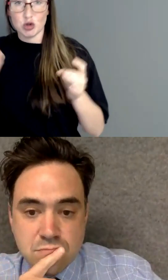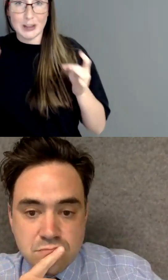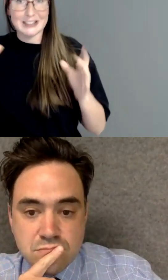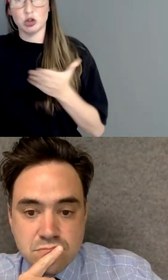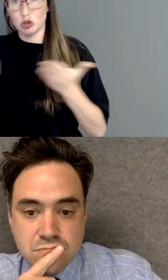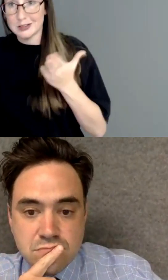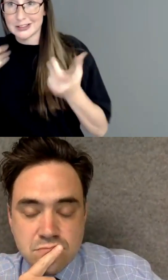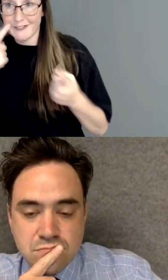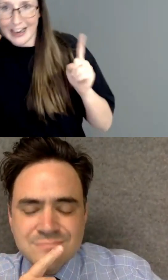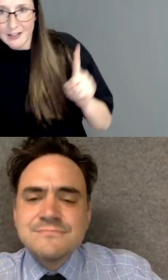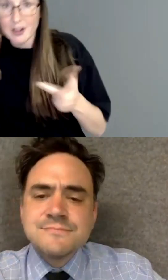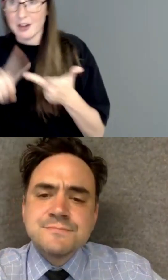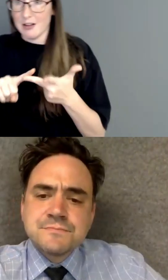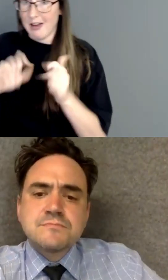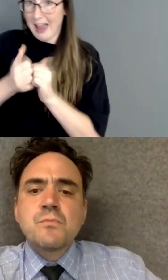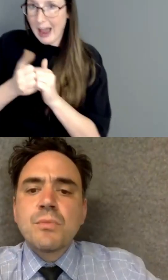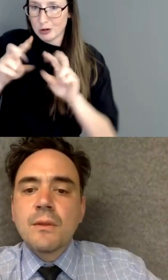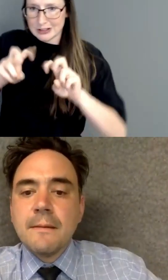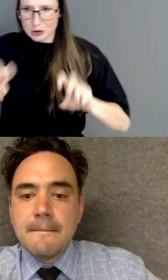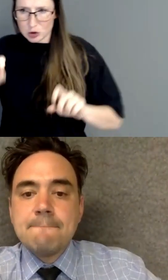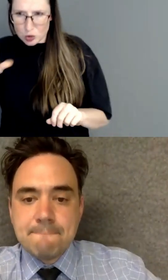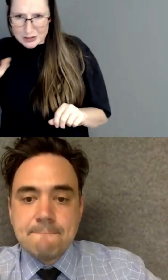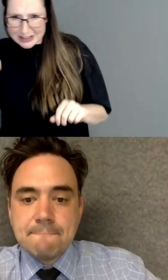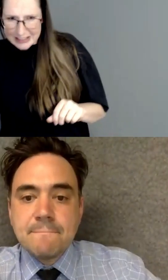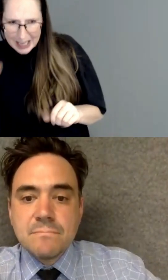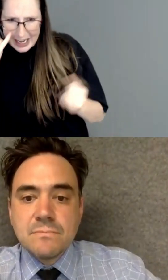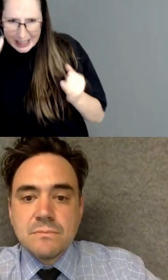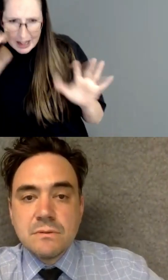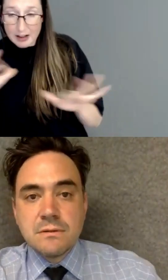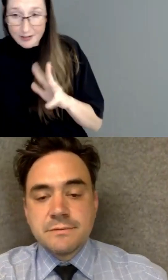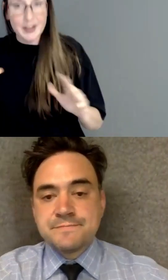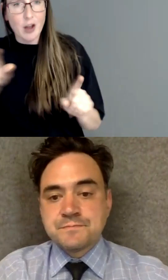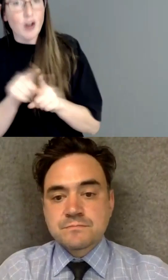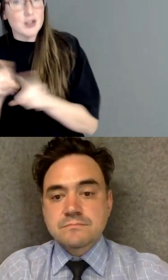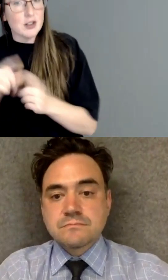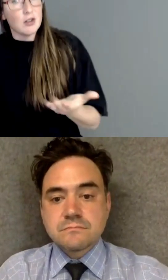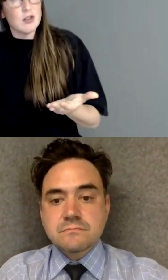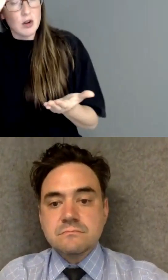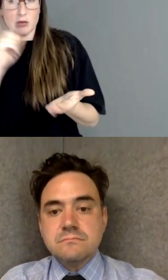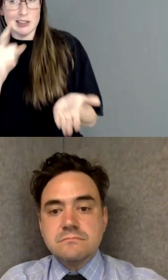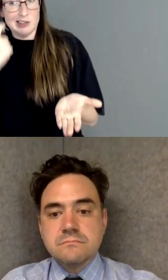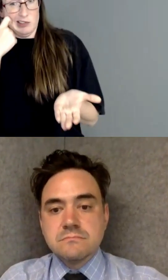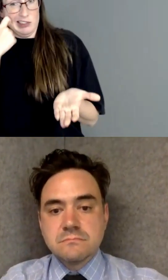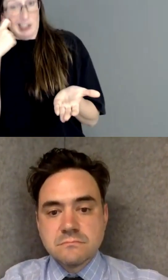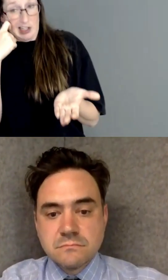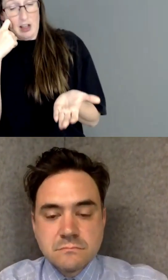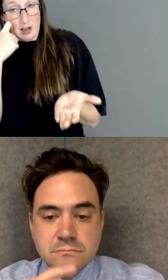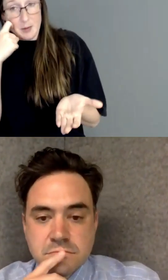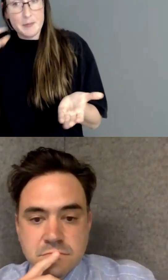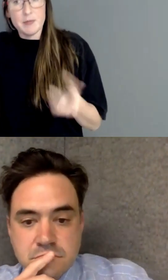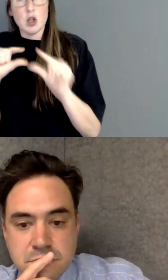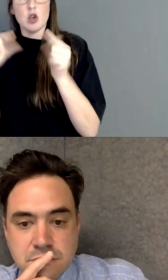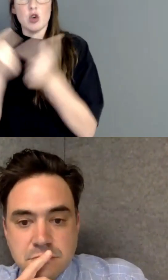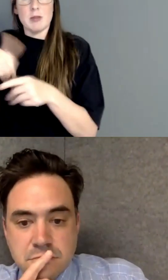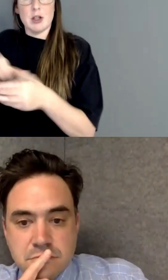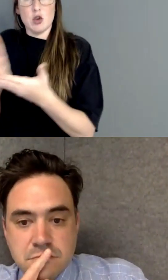services effectively, how to assess for suicidality and things of that nature. And I also know that quite recently, a group out of the